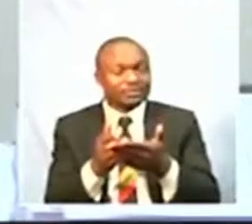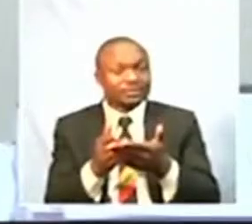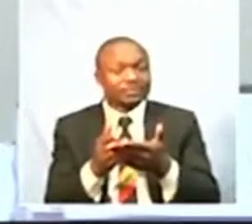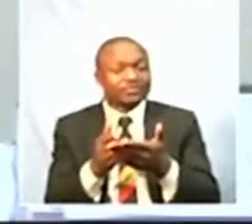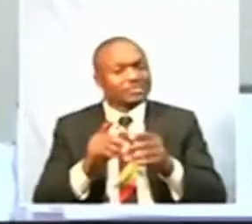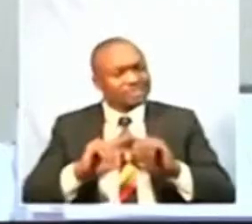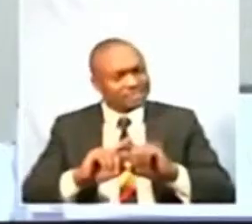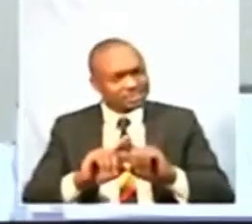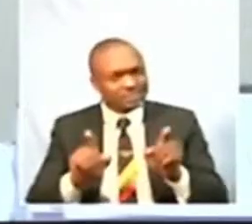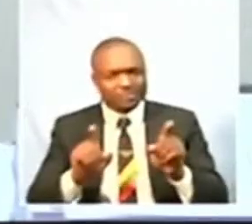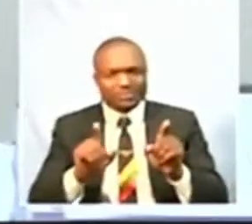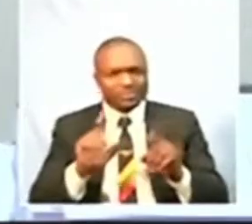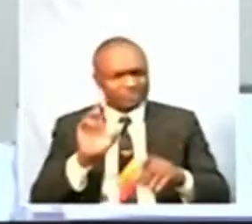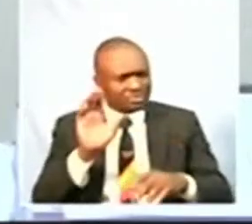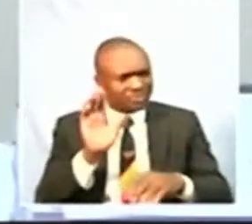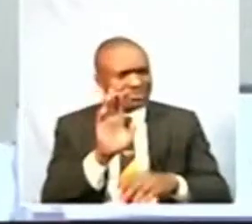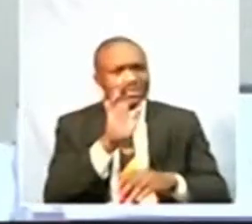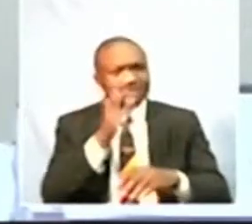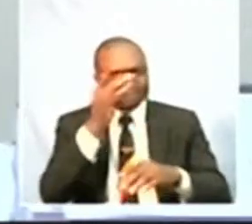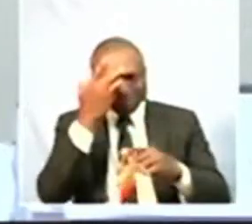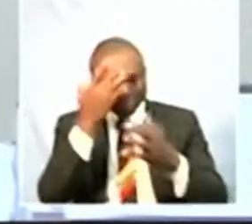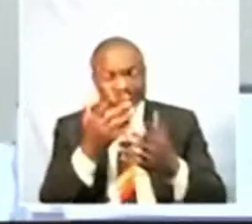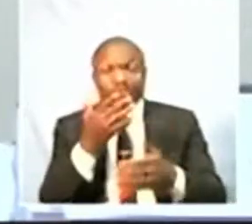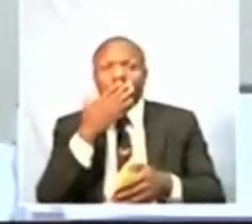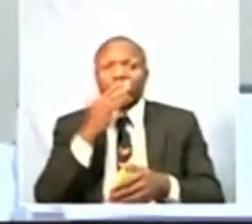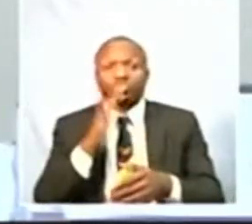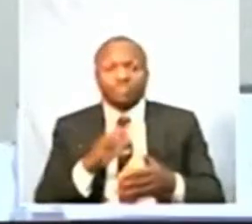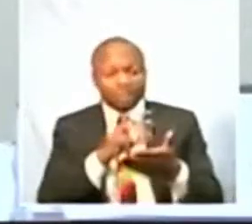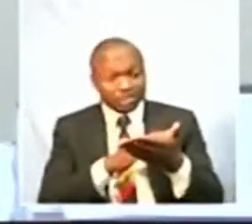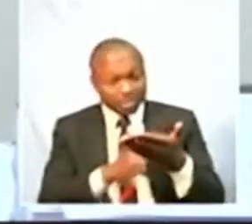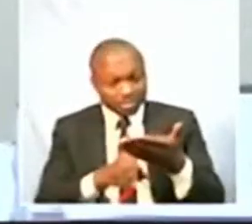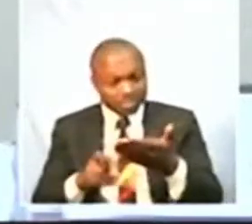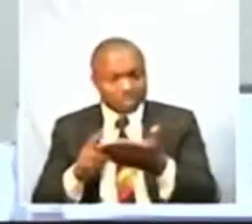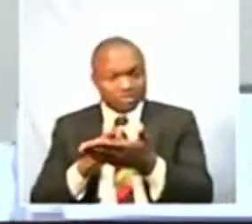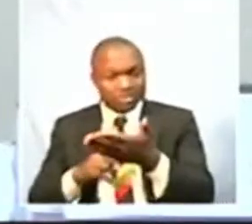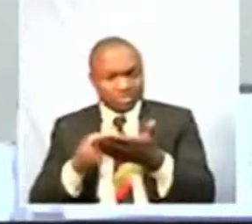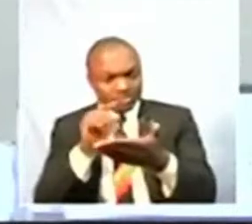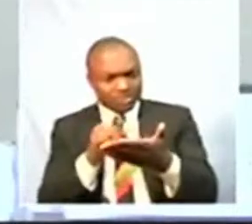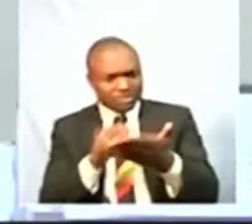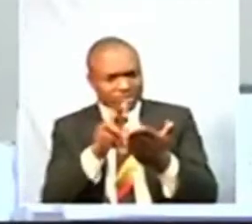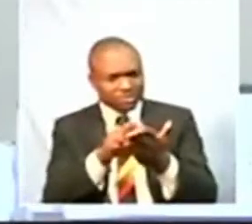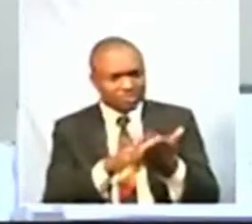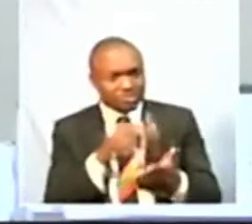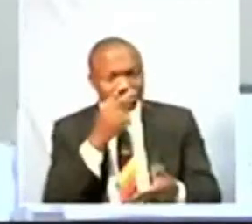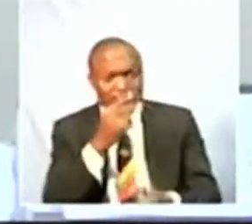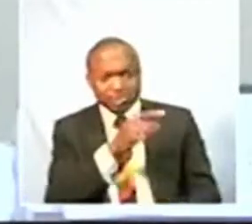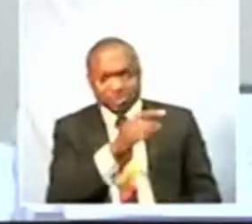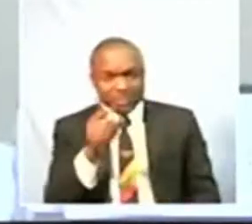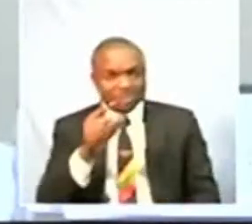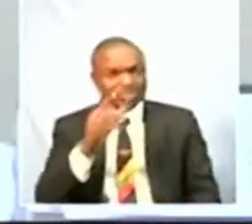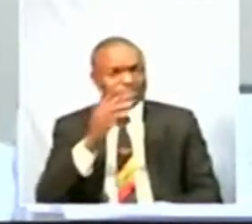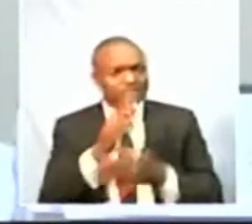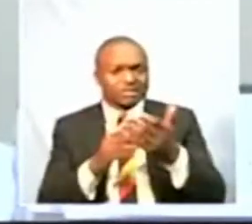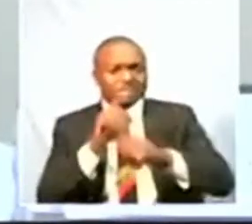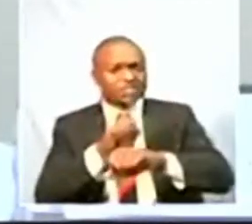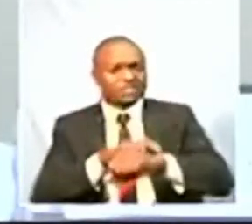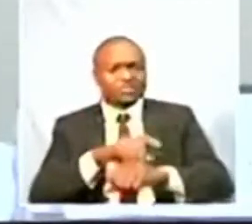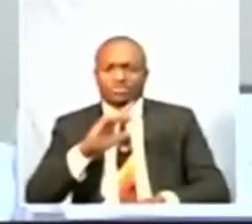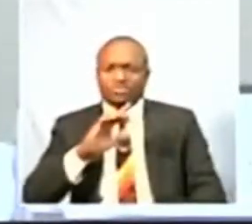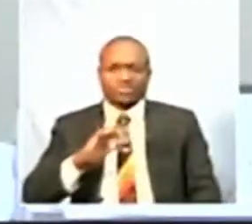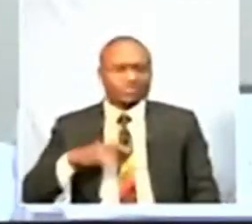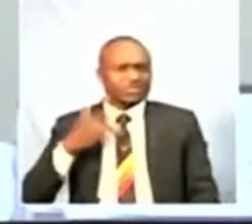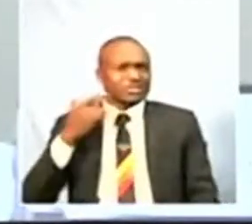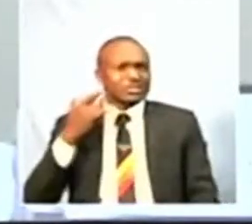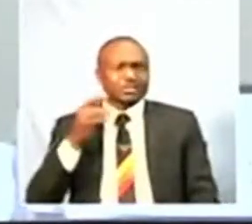contrary to the expectation. It's quite sad when we read these reports and we look at you. Sometimes we feel that